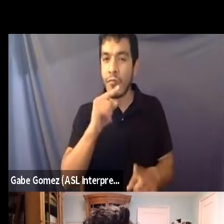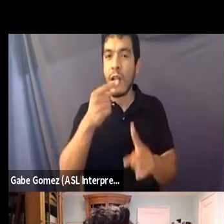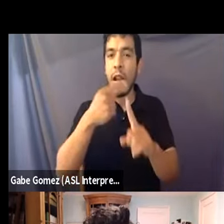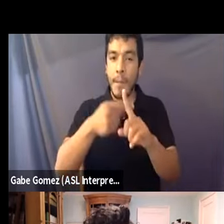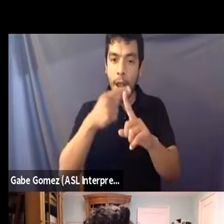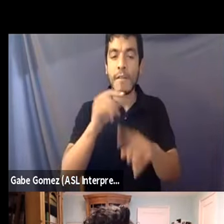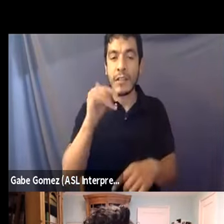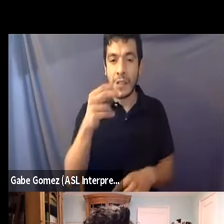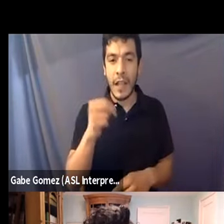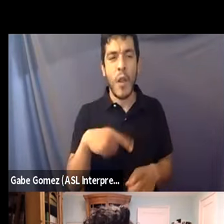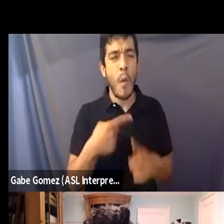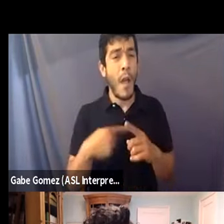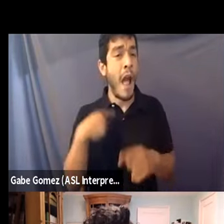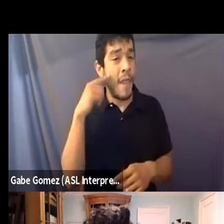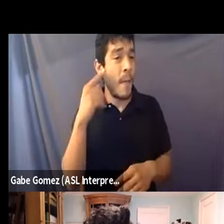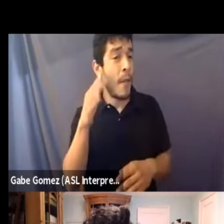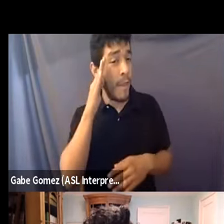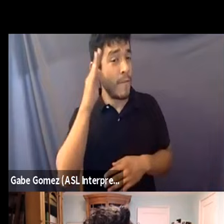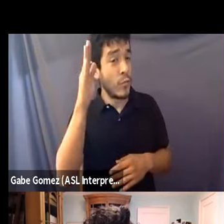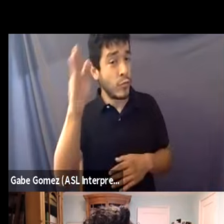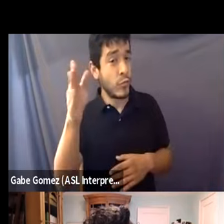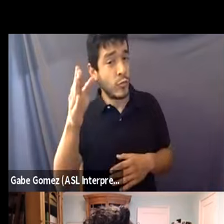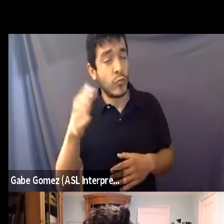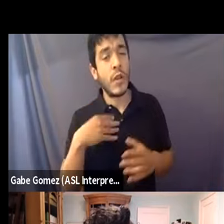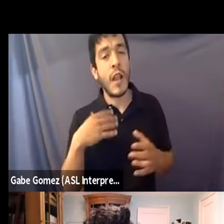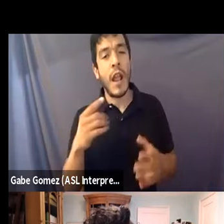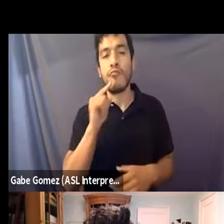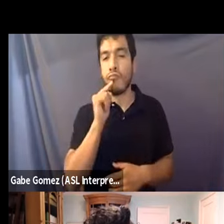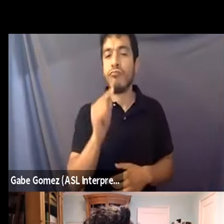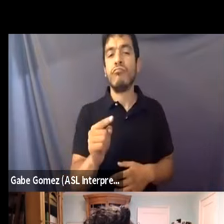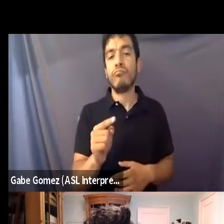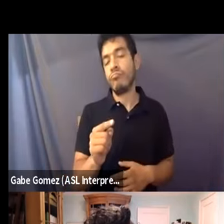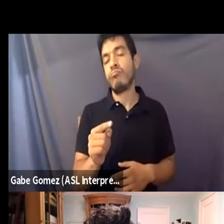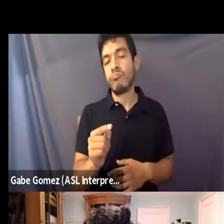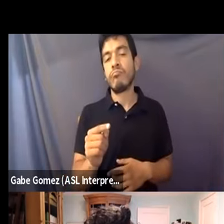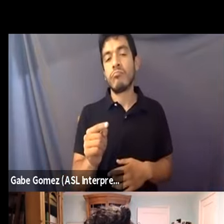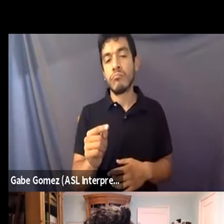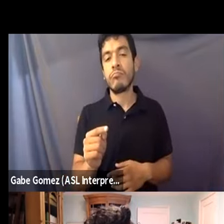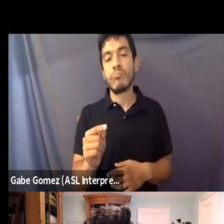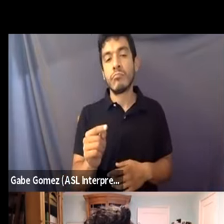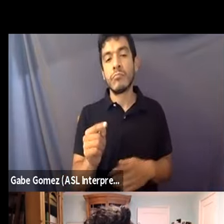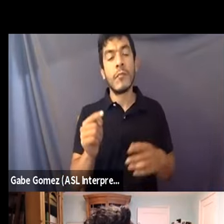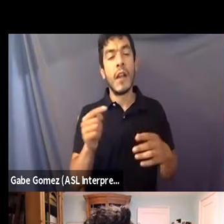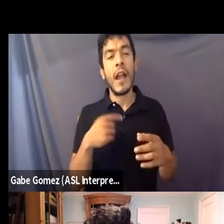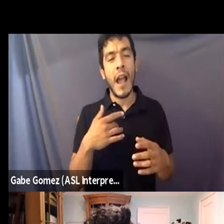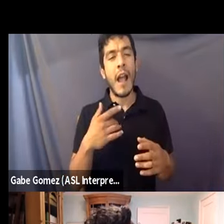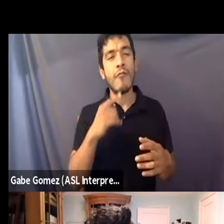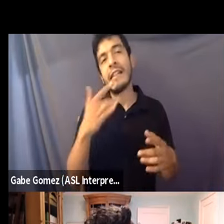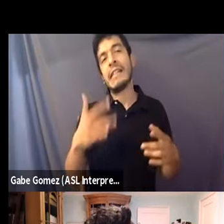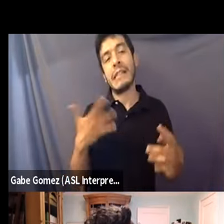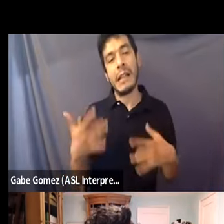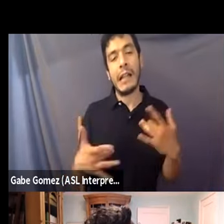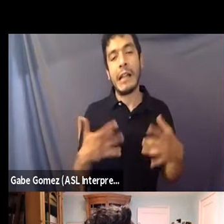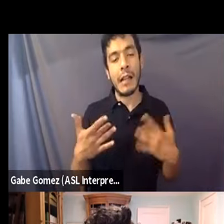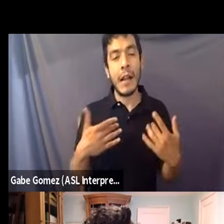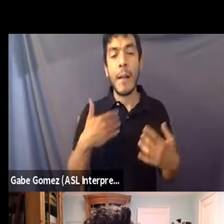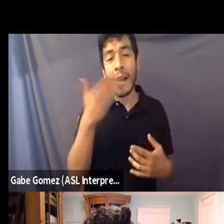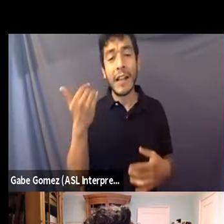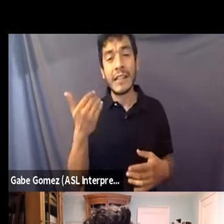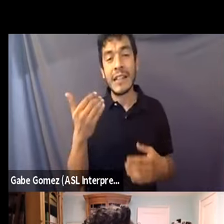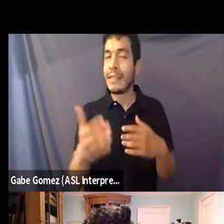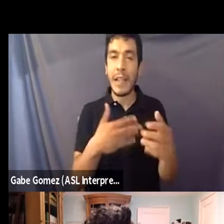think about the future of it, I am really hopeful, because despite all of